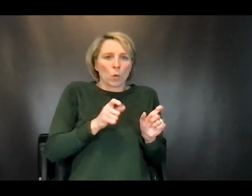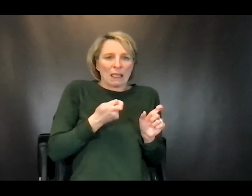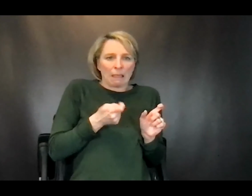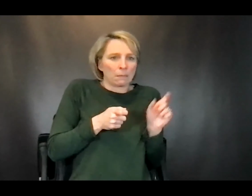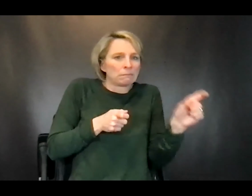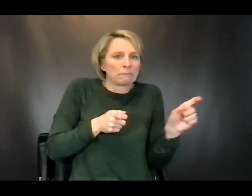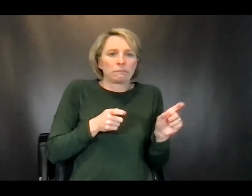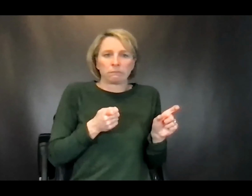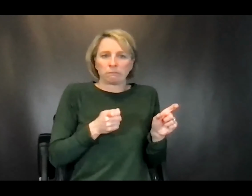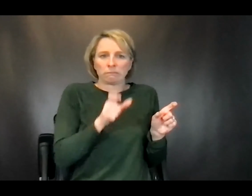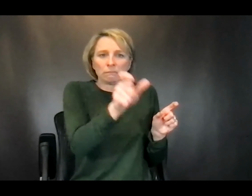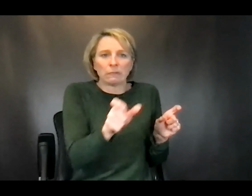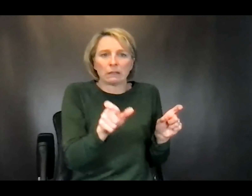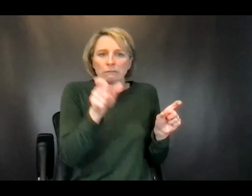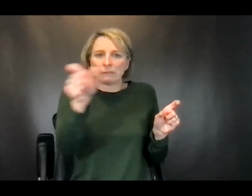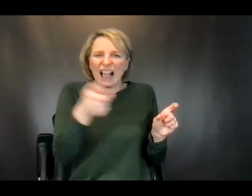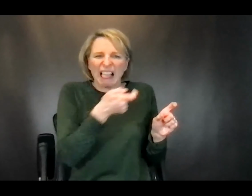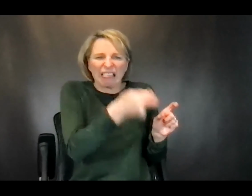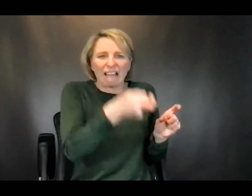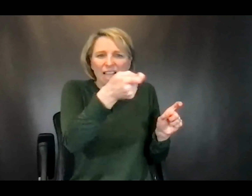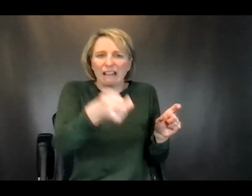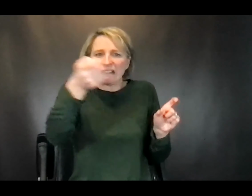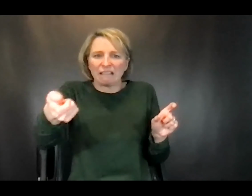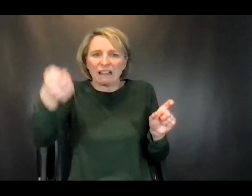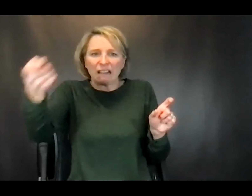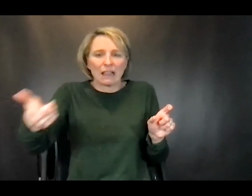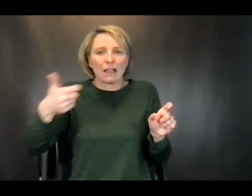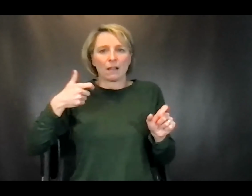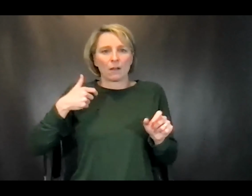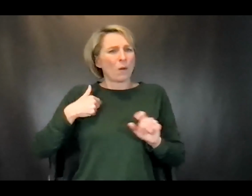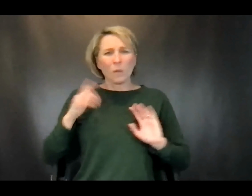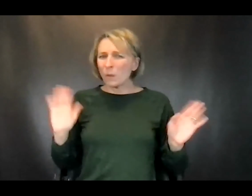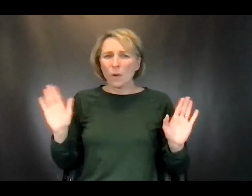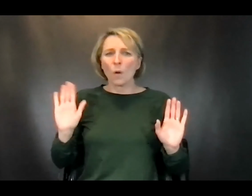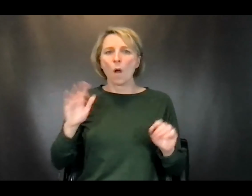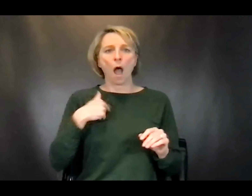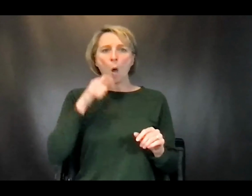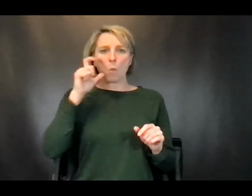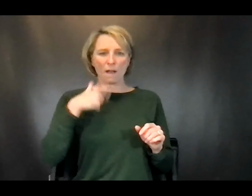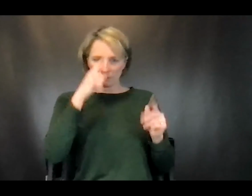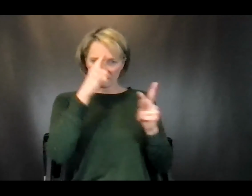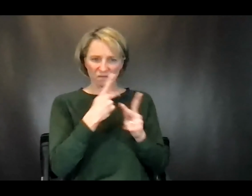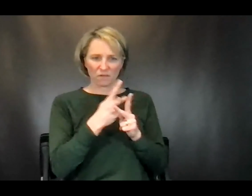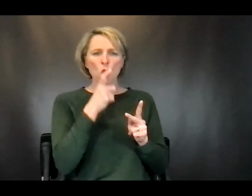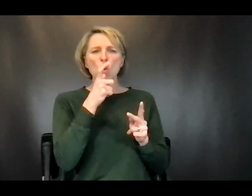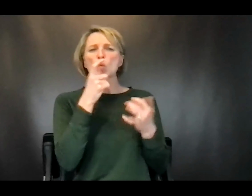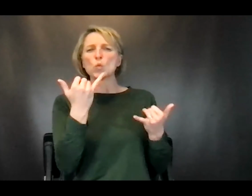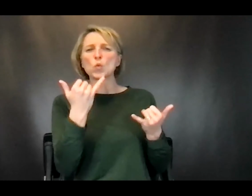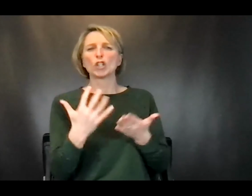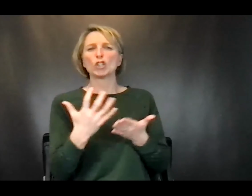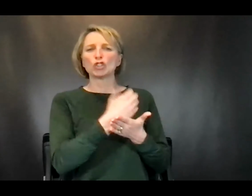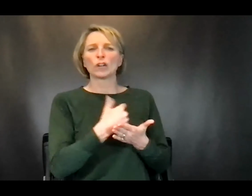pieces. I don't have to make these little micro decisions about who deserves my compassion today.